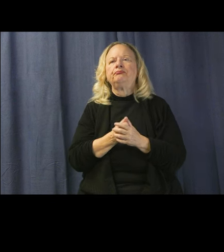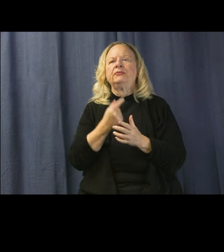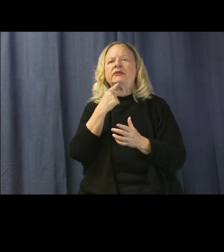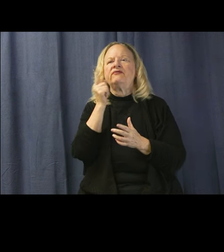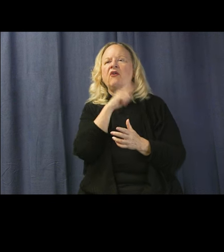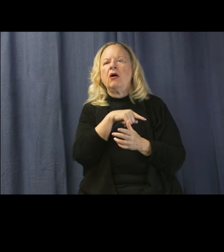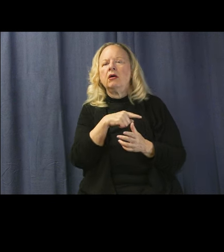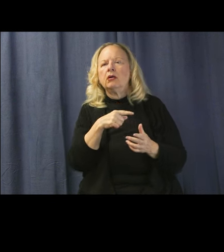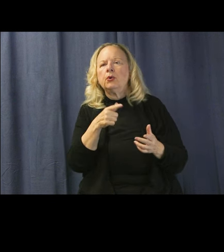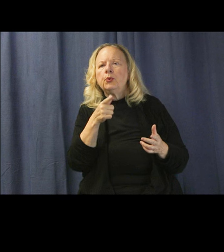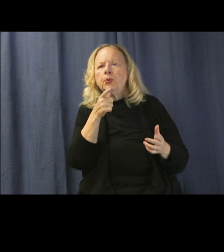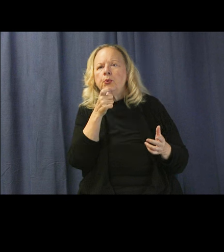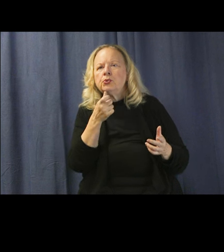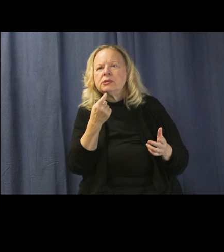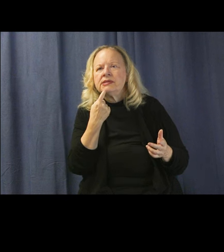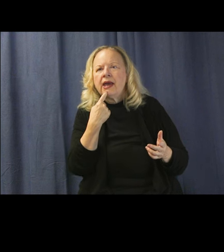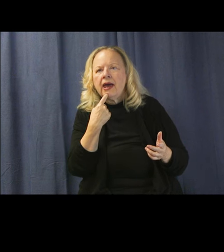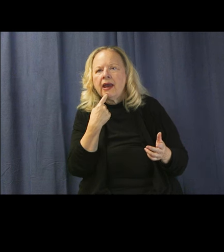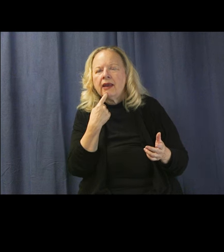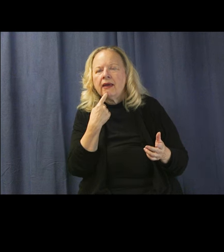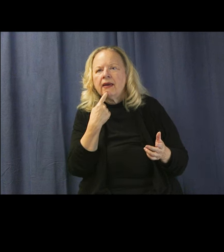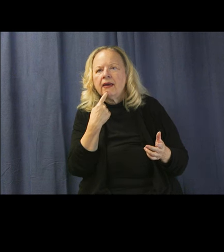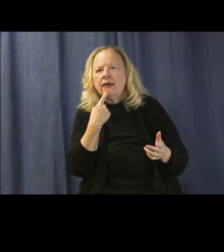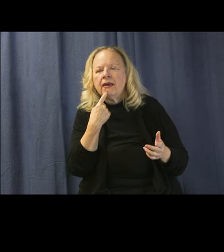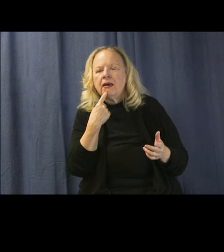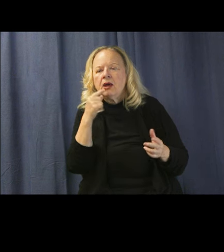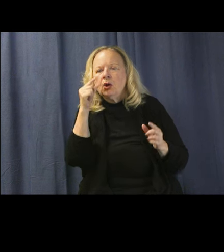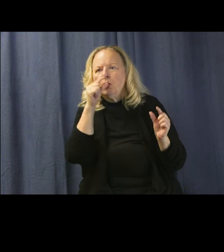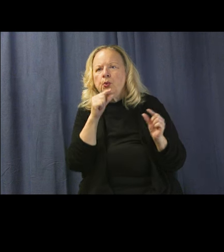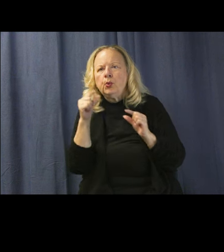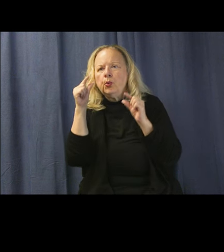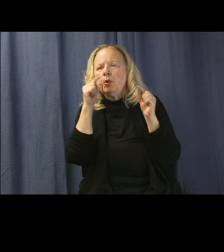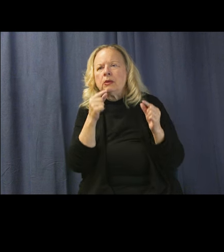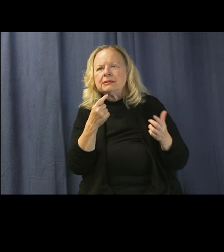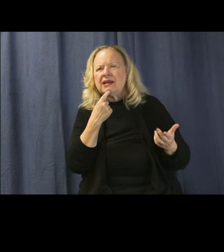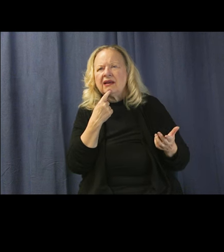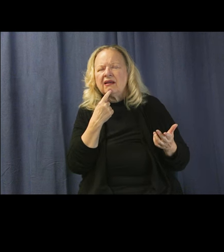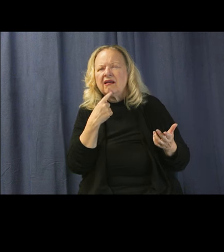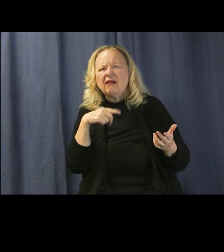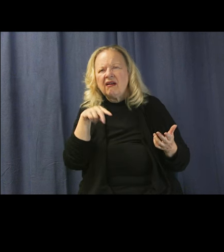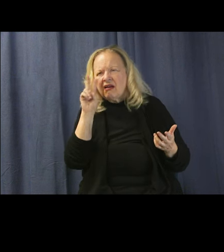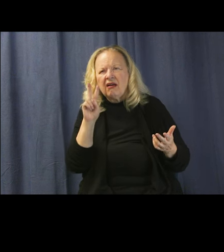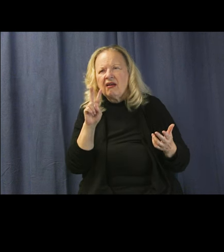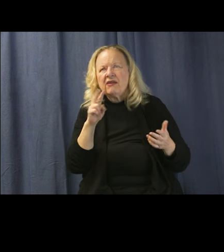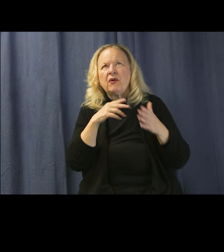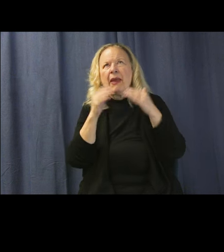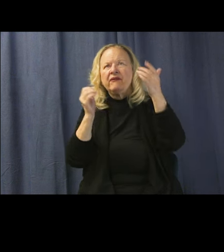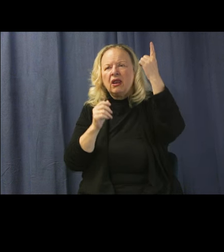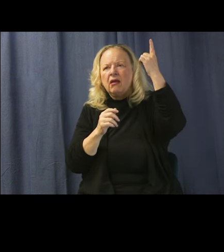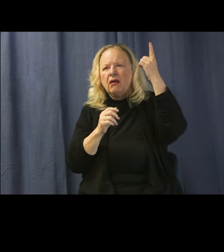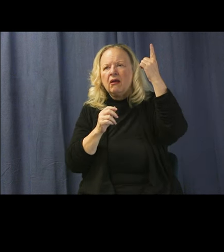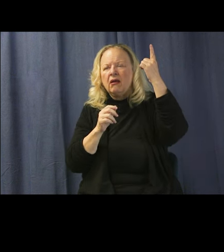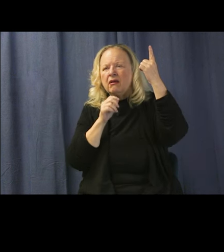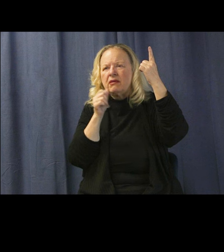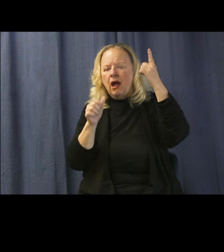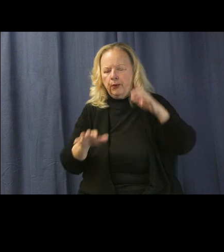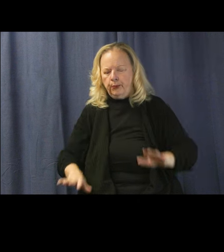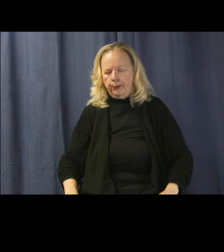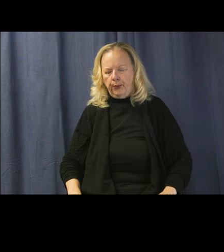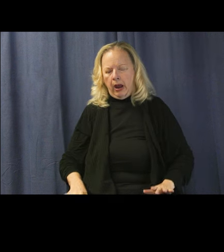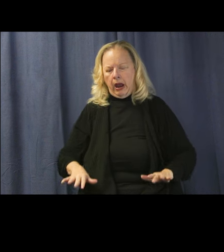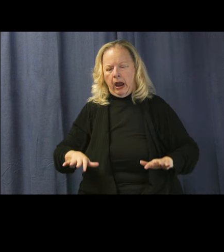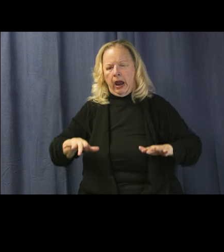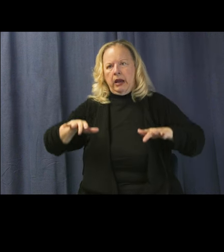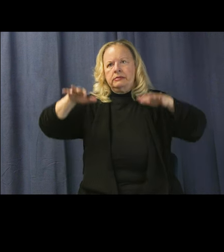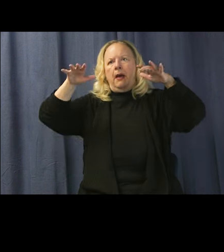This is the expert. Geology. There's not enough water on earth to cover the entire planet. How stupid. The water came from heaven. The water didn't rise up